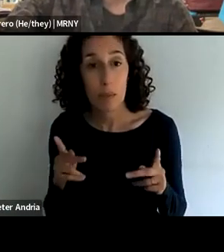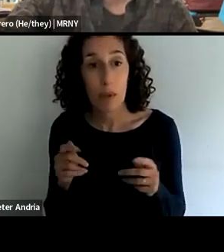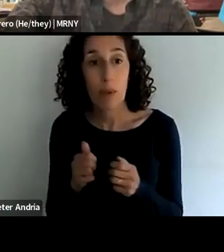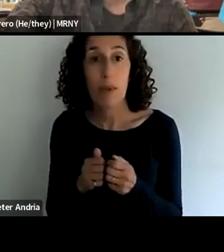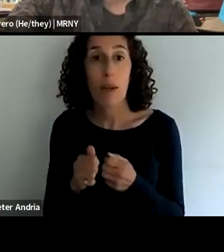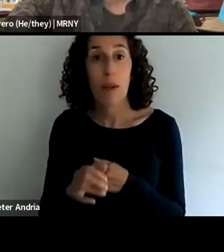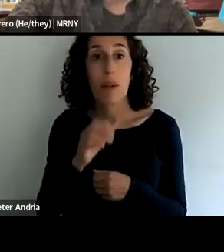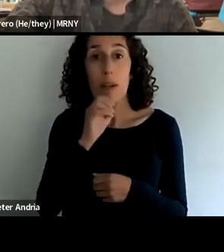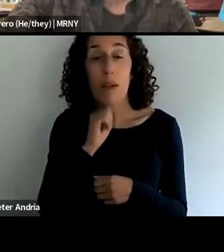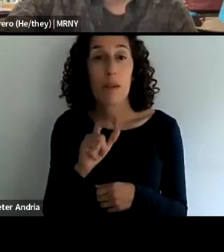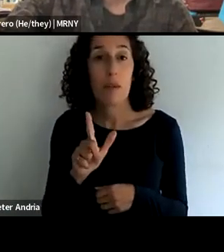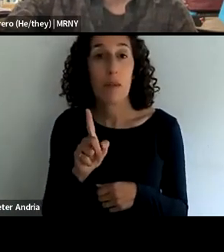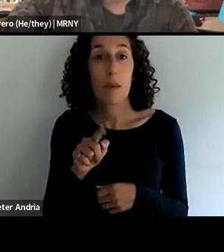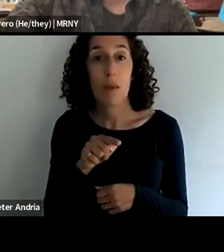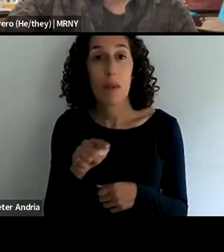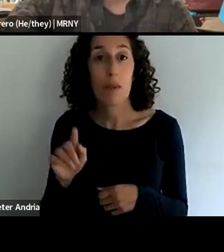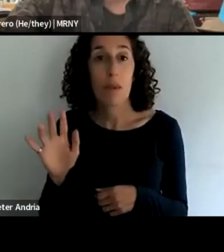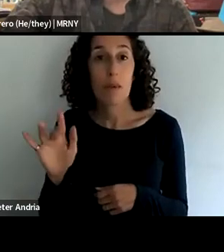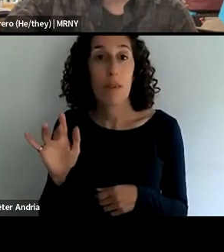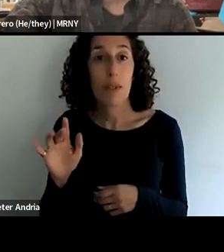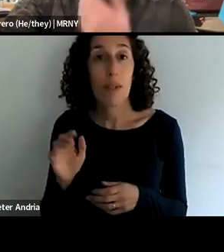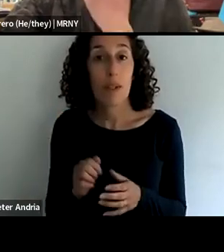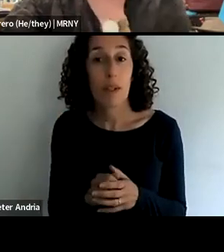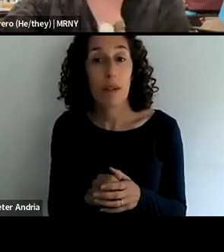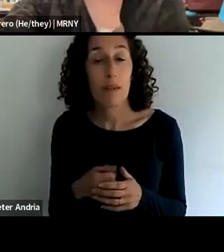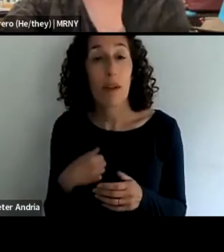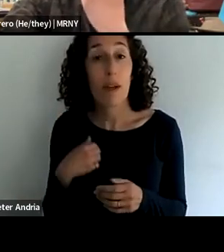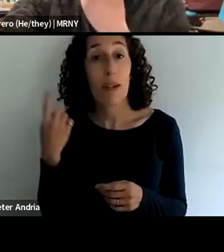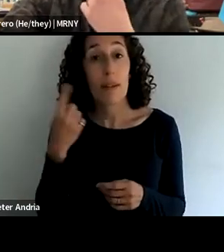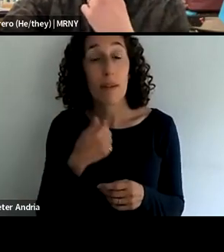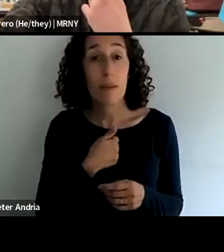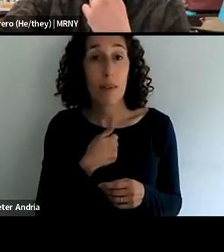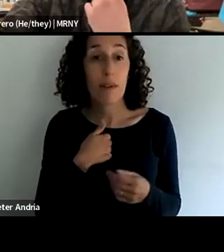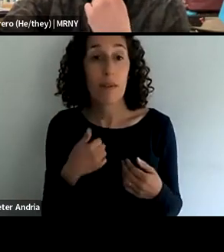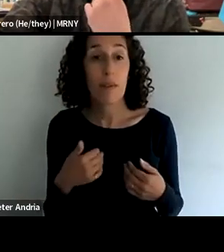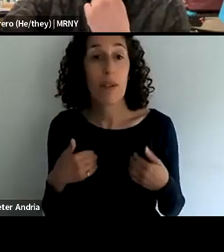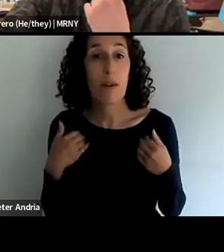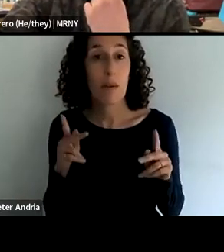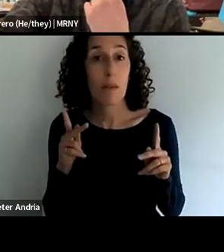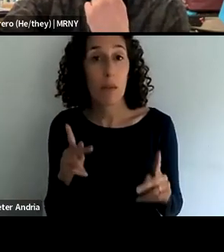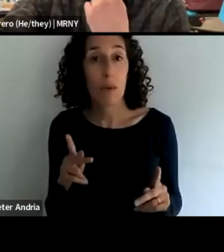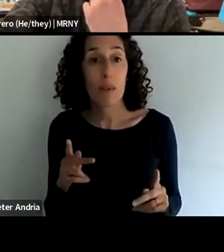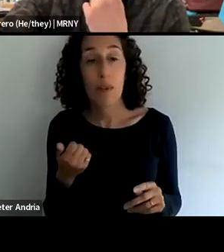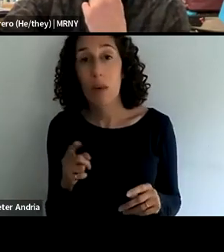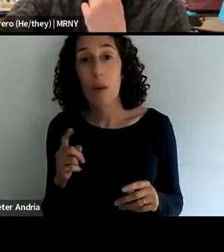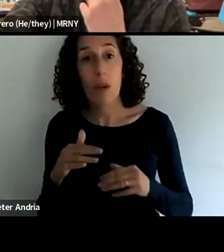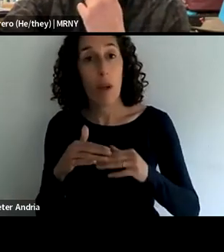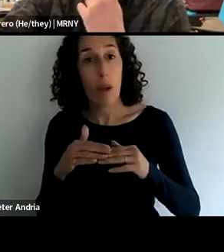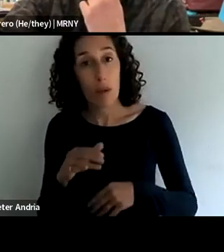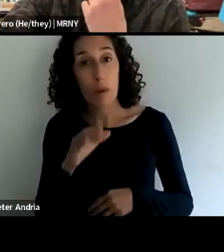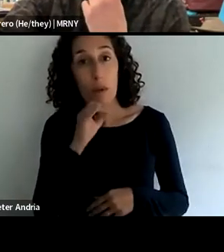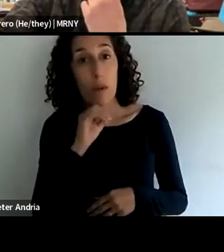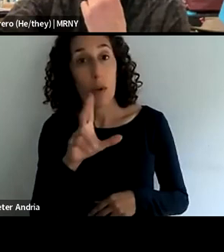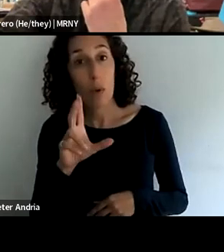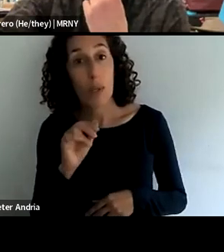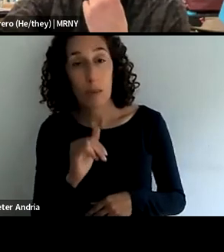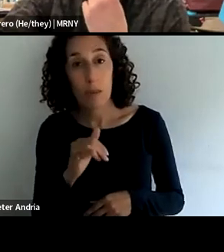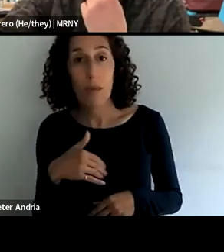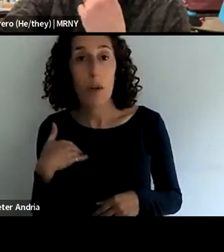age of 21 to 25. I consider myself a young person. I consider anyone under the age of 30 as a young